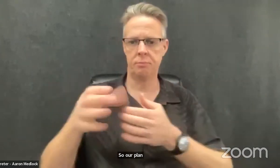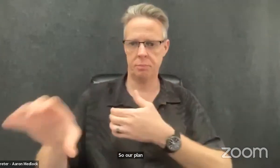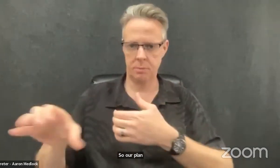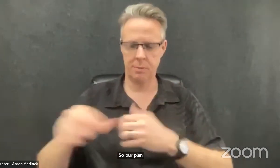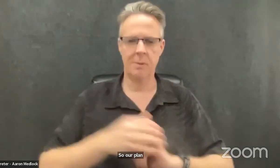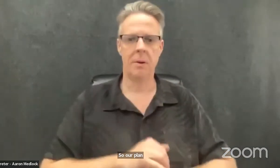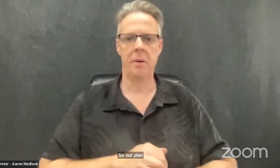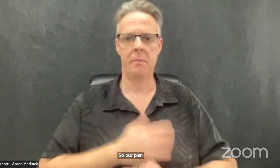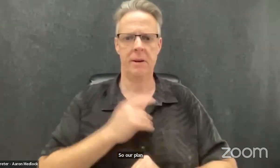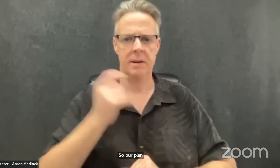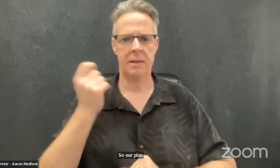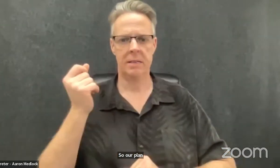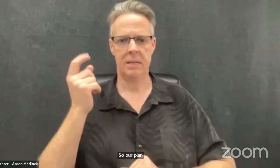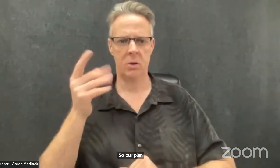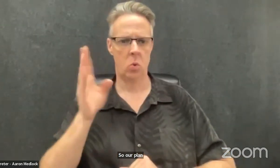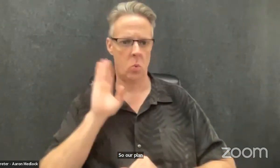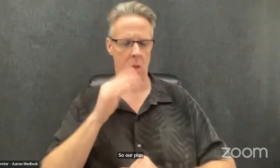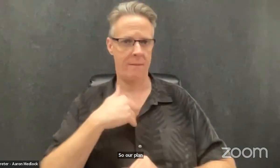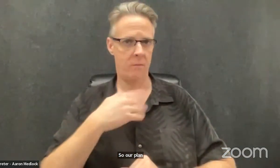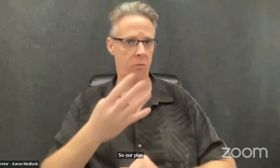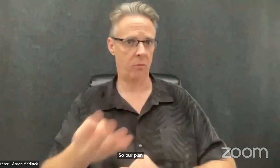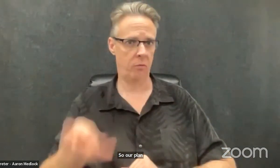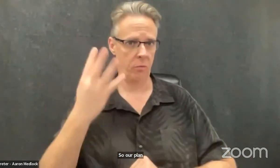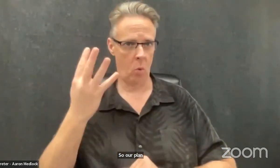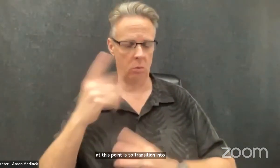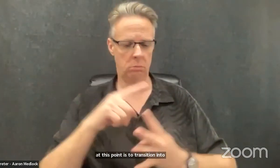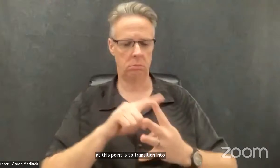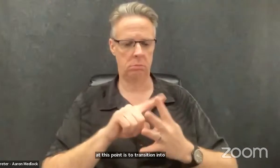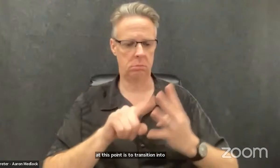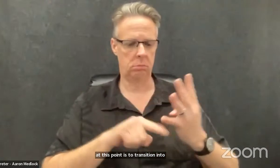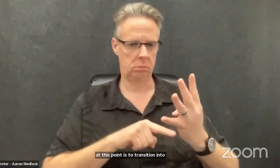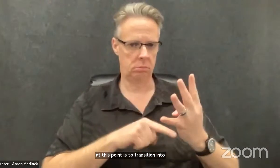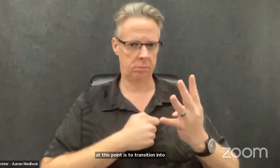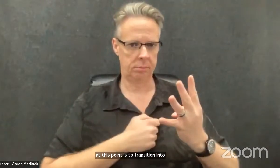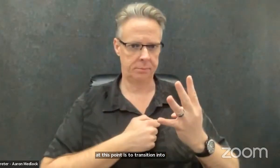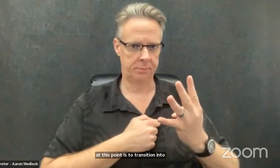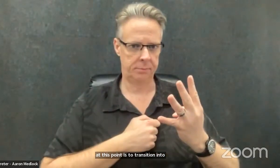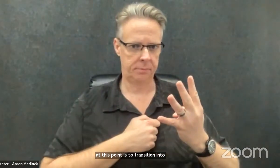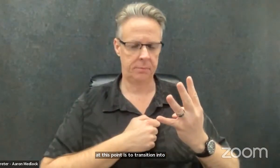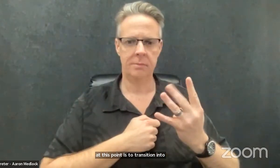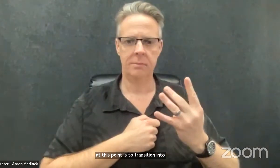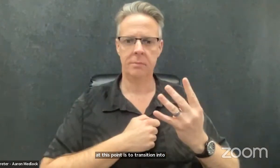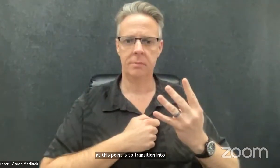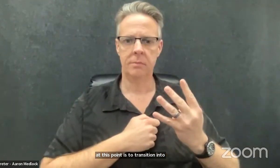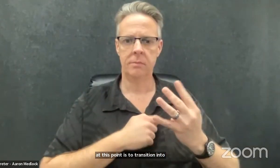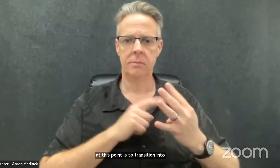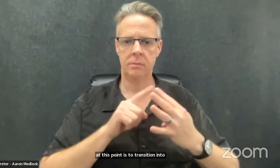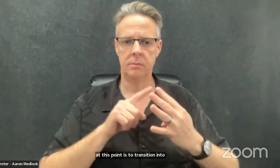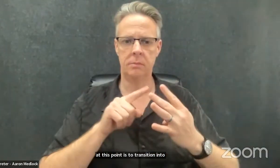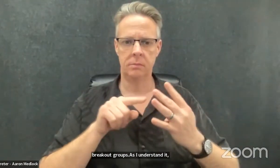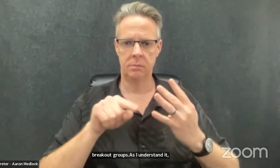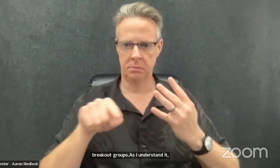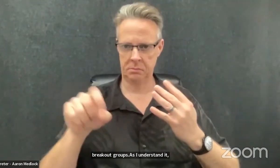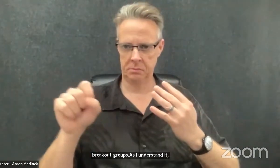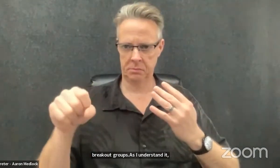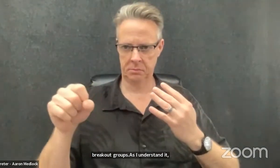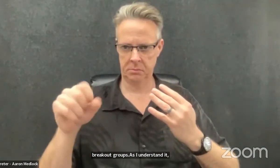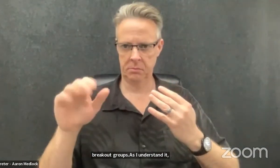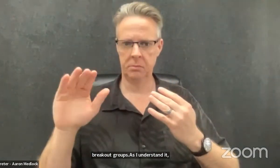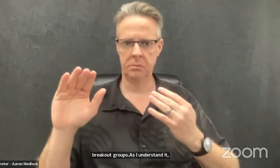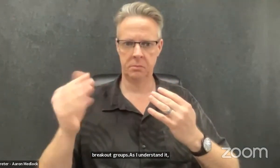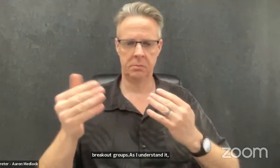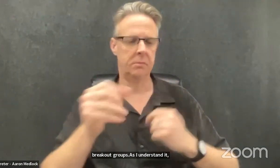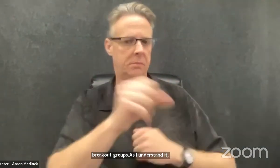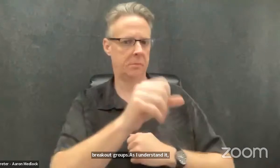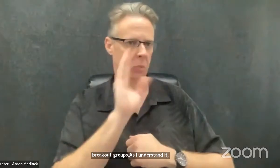I understand it, there'll be 4 groups. Jason, yes, 4 groups. There